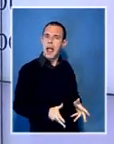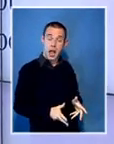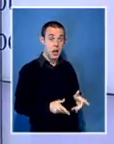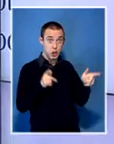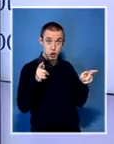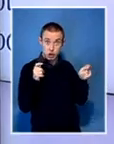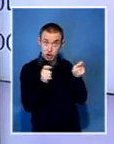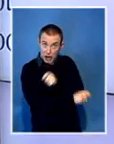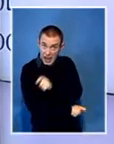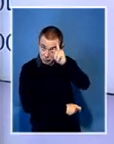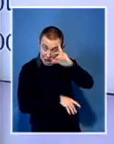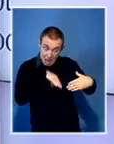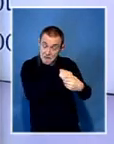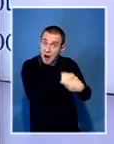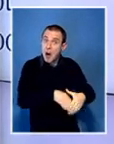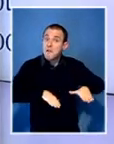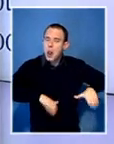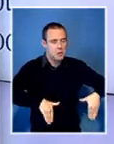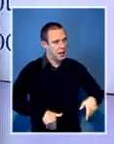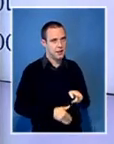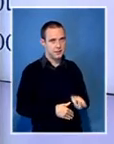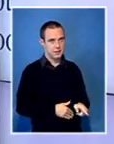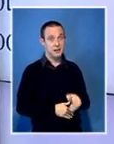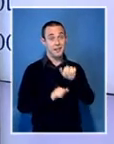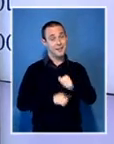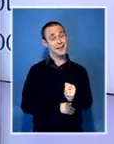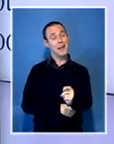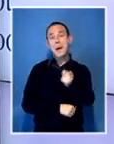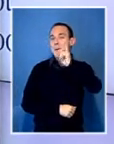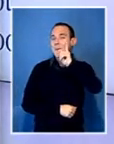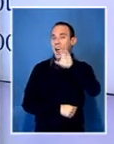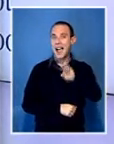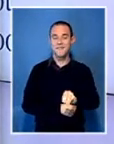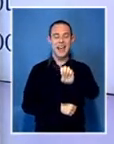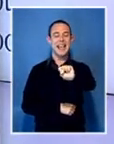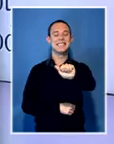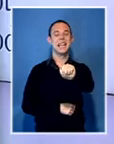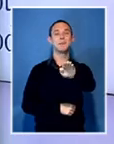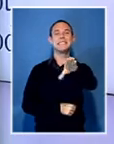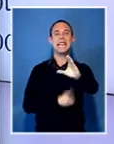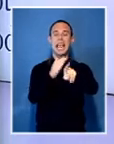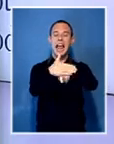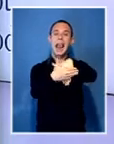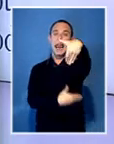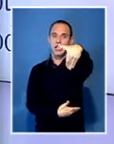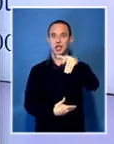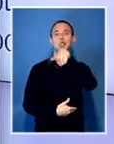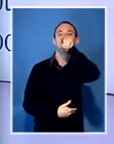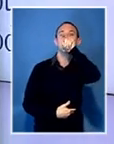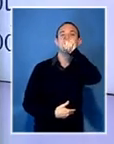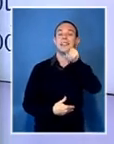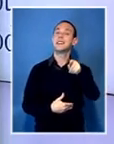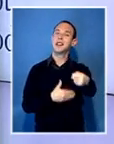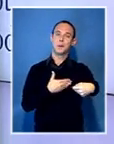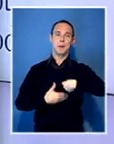transformation in both codes. As I said, you can see hashtag as SABC Elections. That's where you can get hold of us to send us your tweets, your